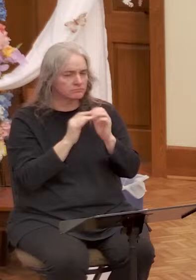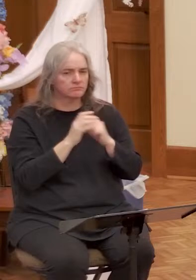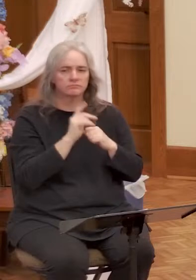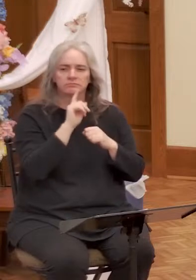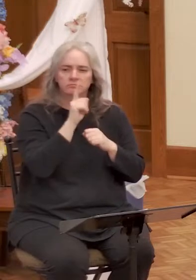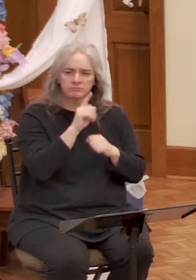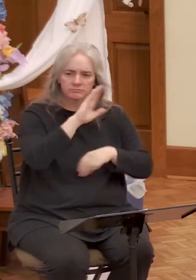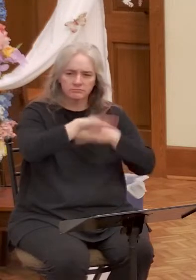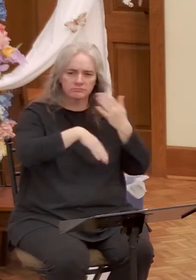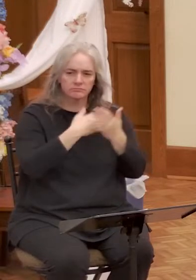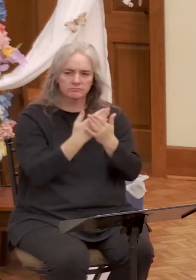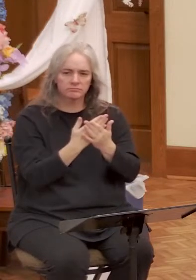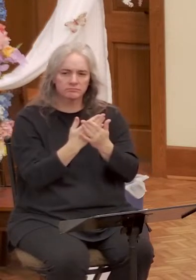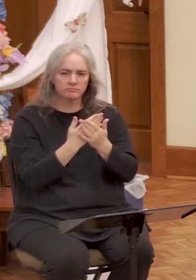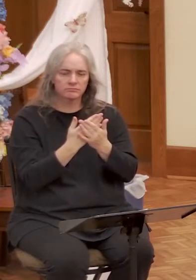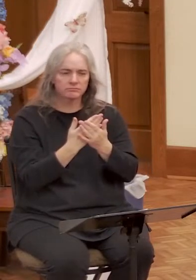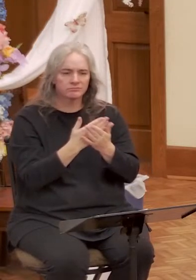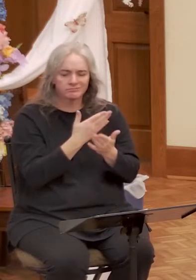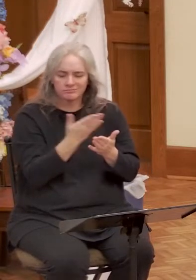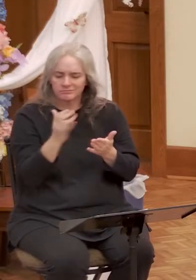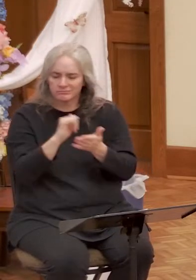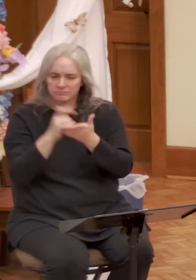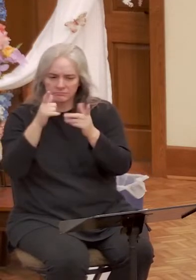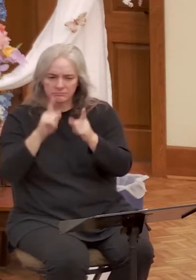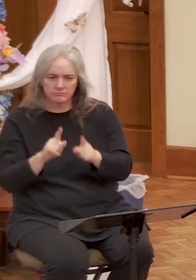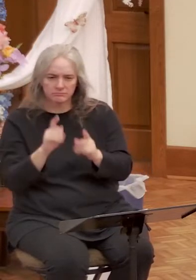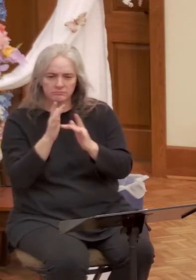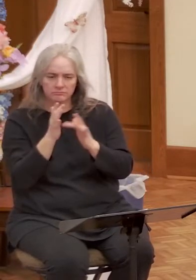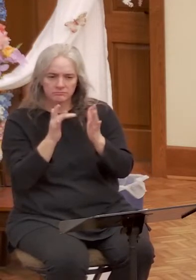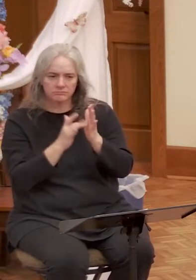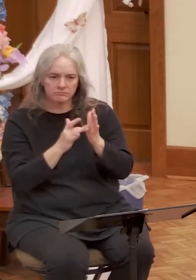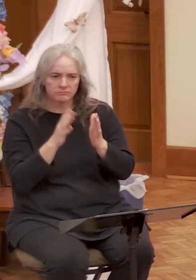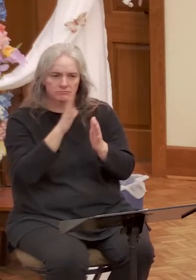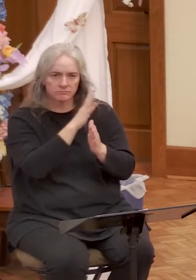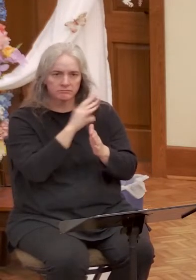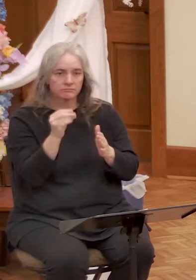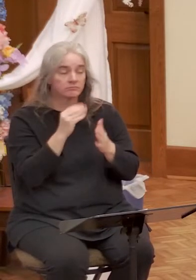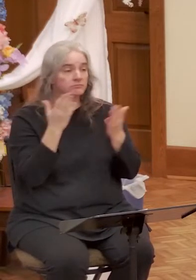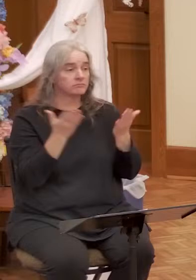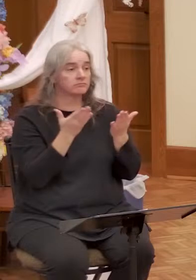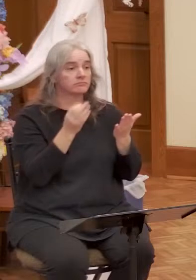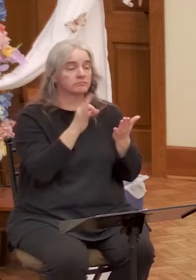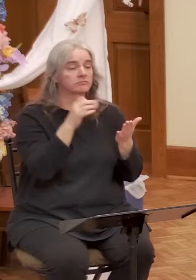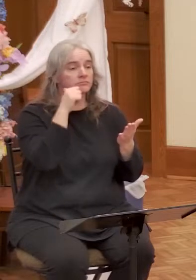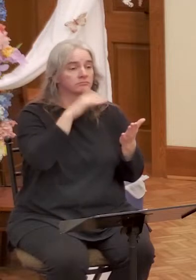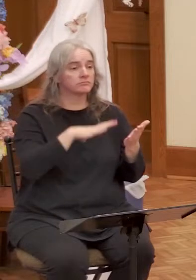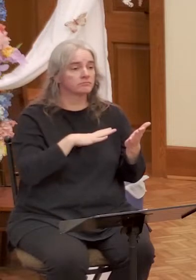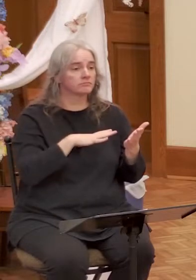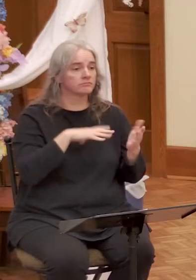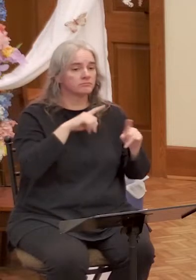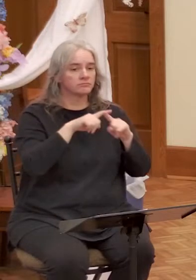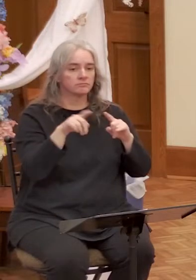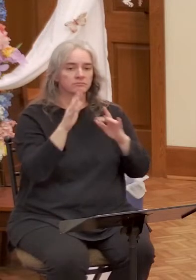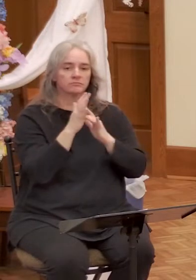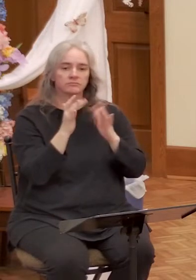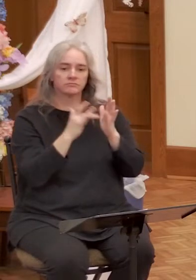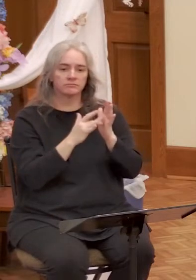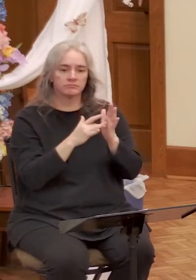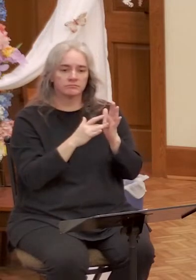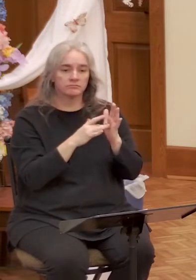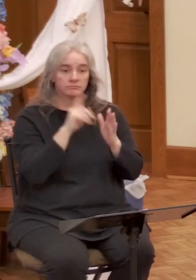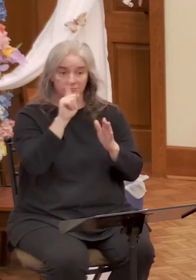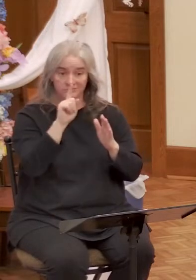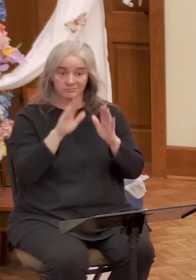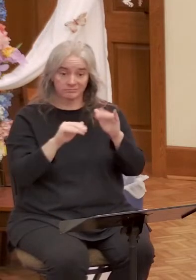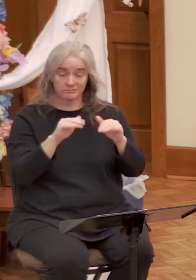all the tragedies that happened and the unbelievable witness of the women. But Jesus, who was the one